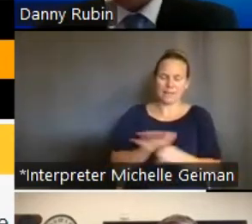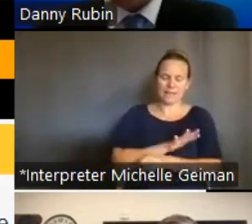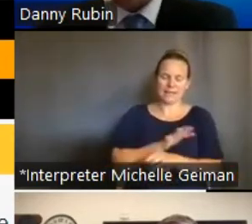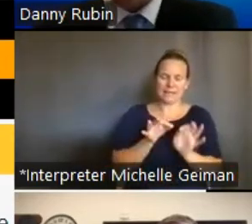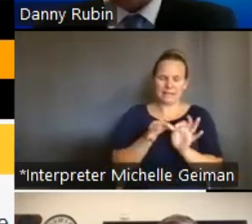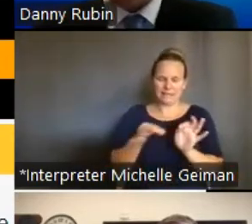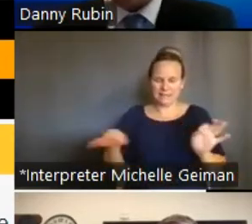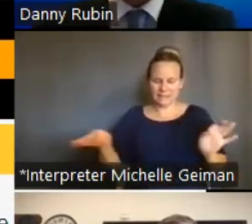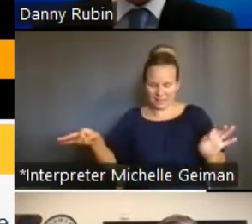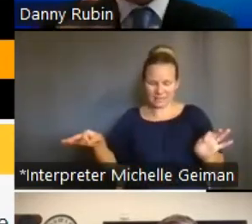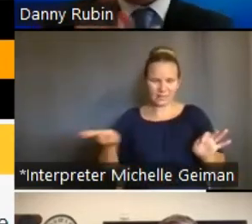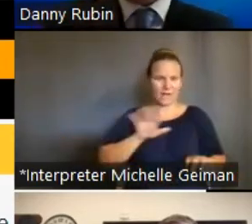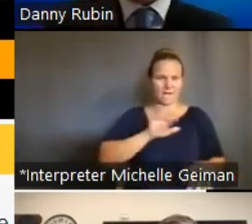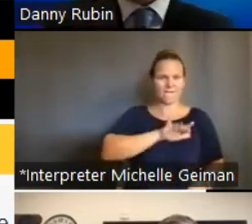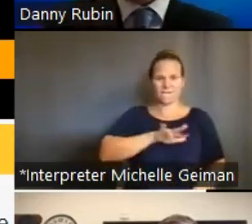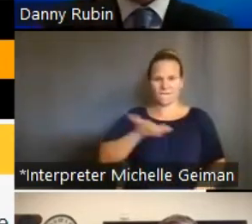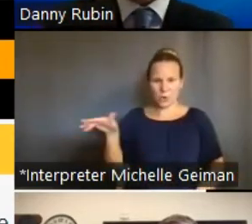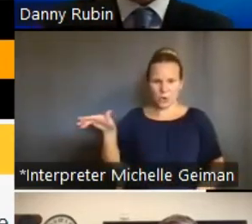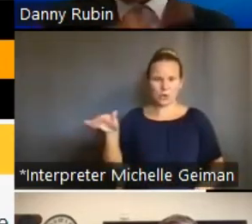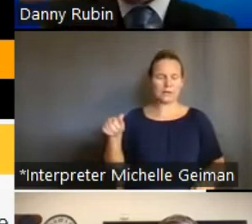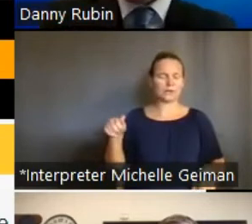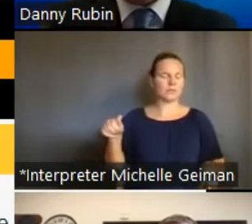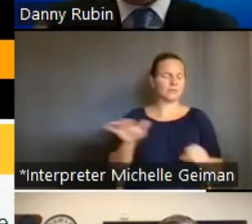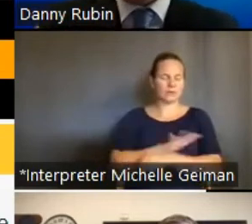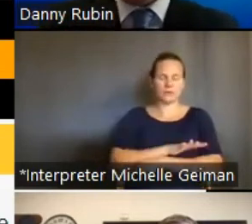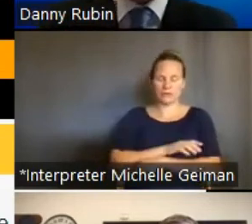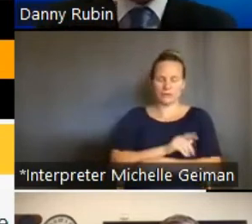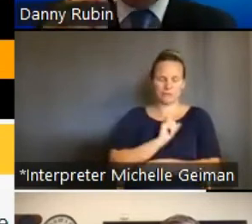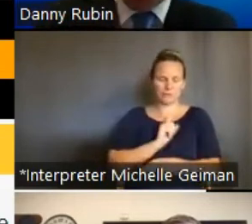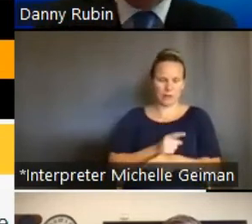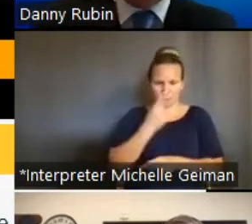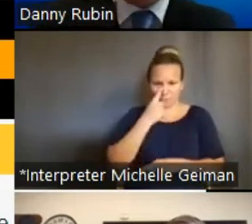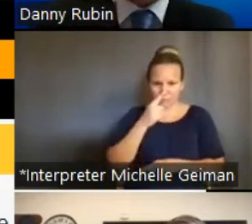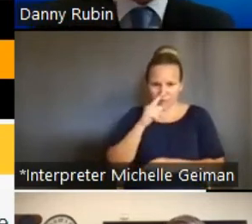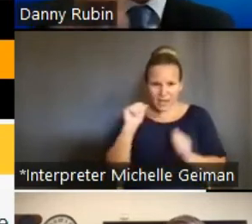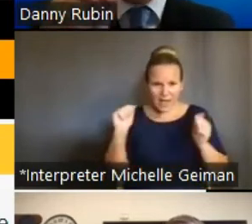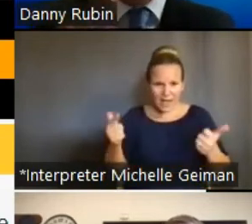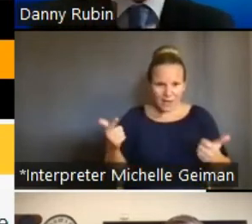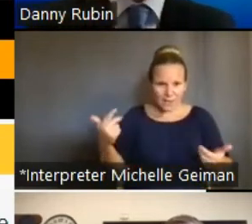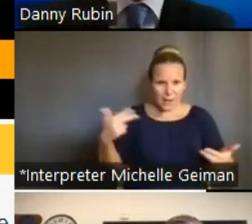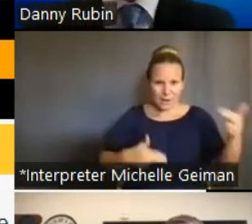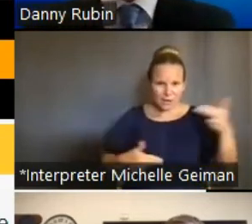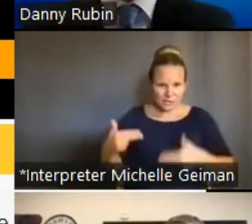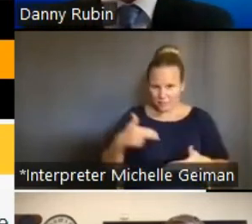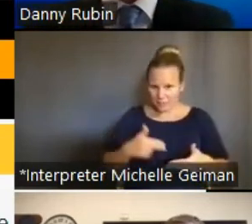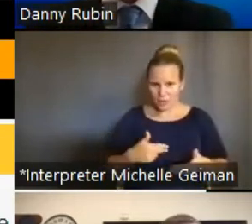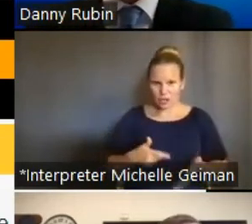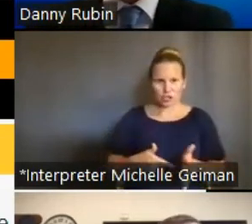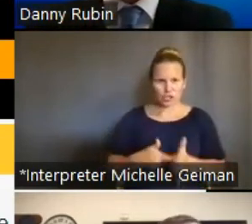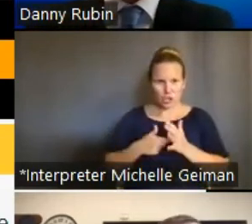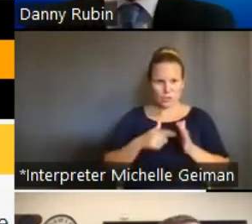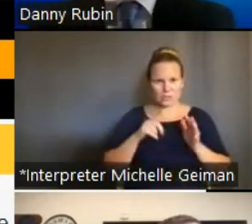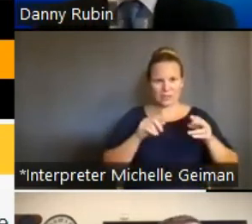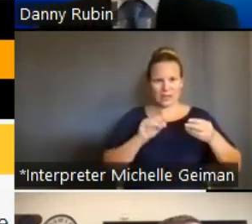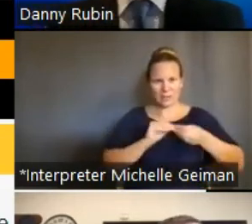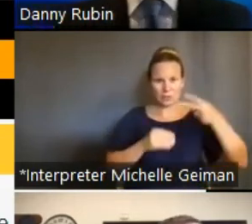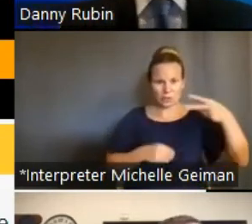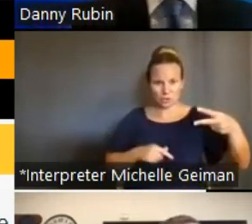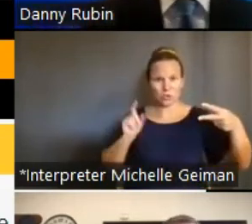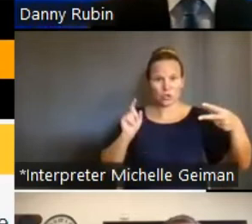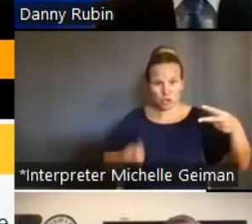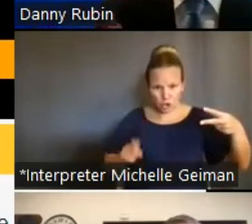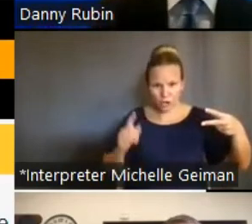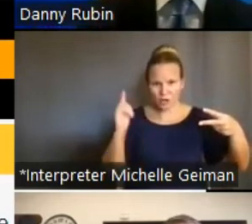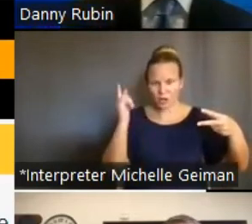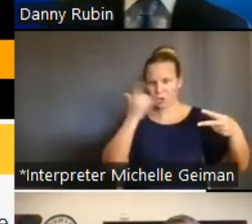fully spelling everything out? Can you go to the chat, please, everybody participating, and show us what that line should look like? And as